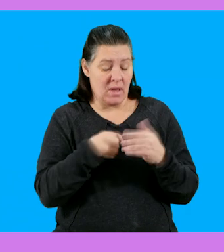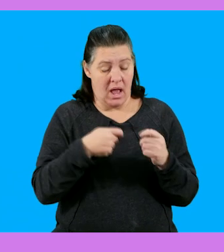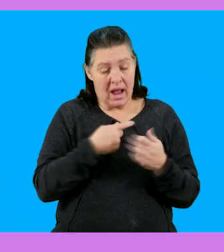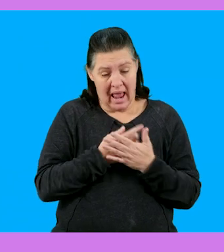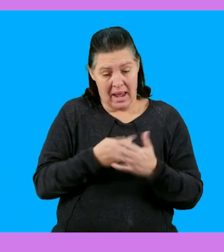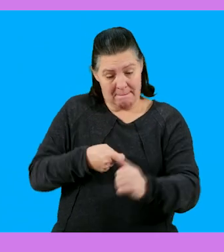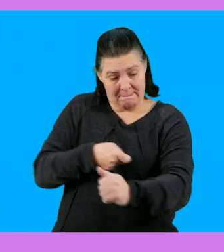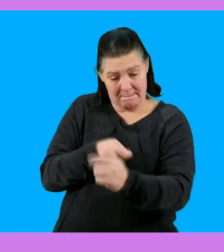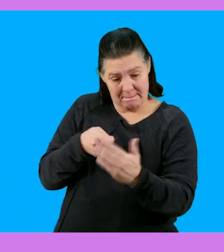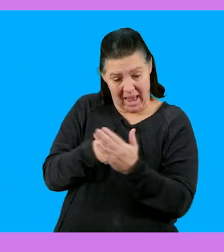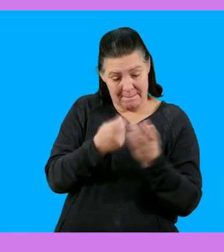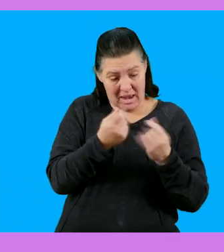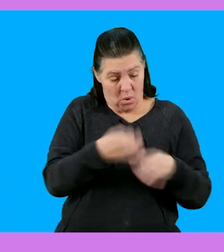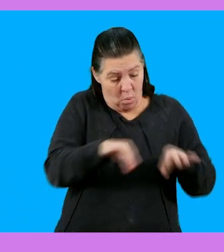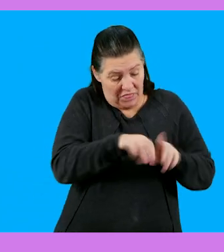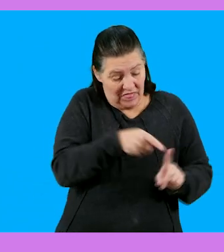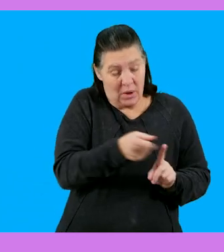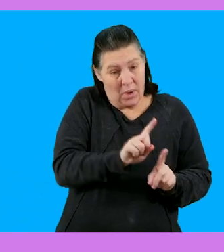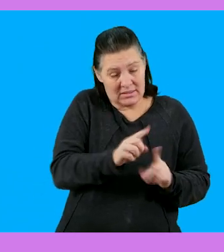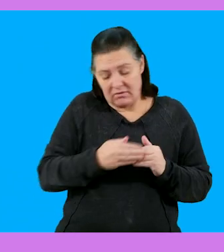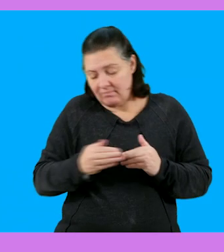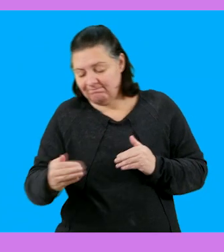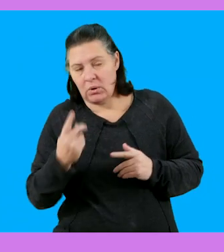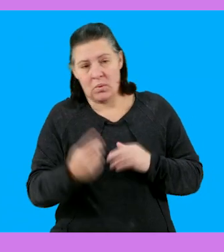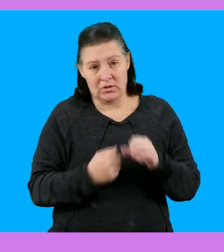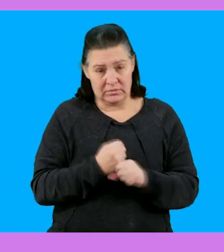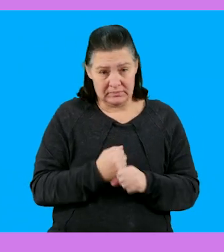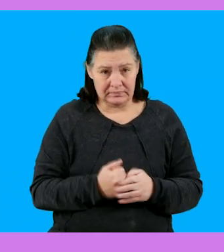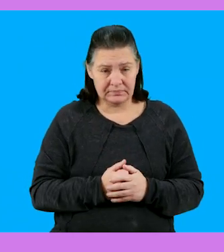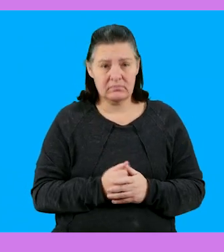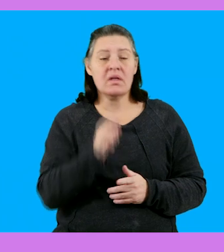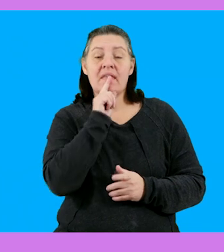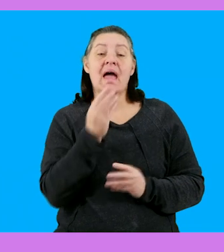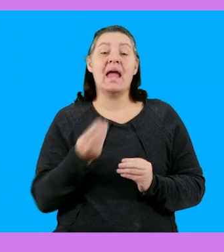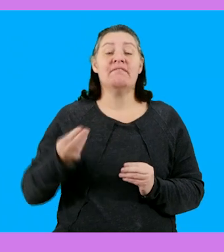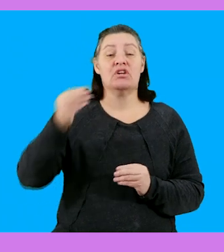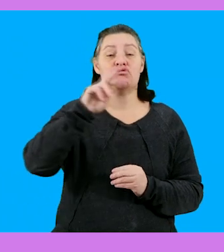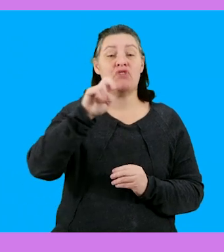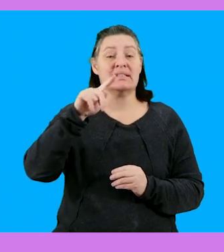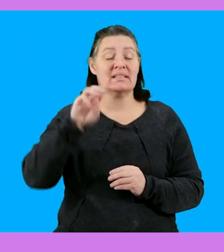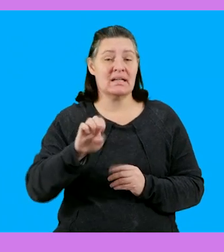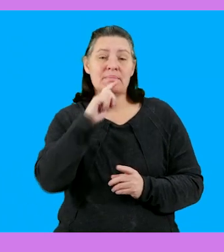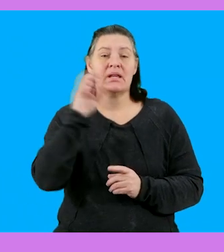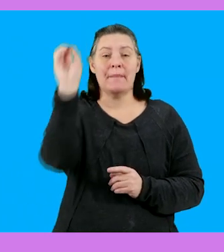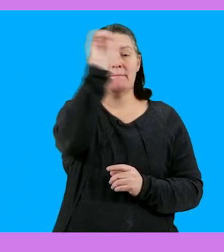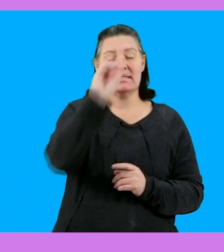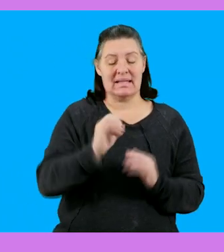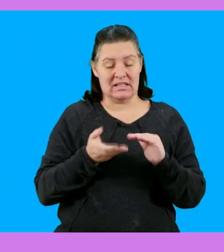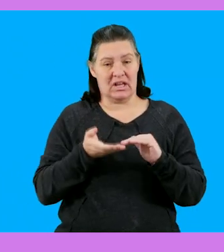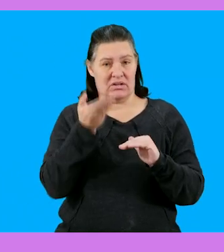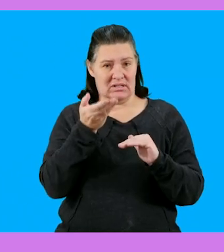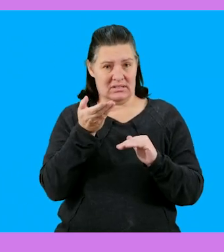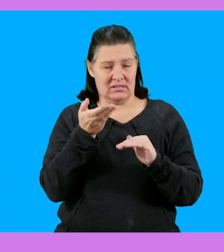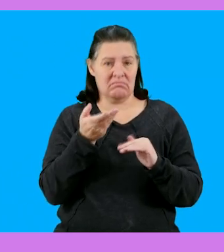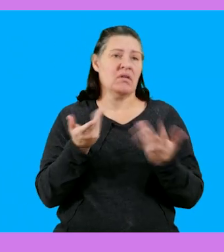purchasing power of money over time, right? And then I also indicated here the inflation rate is the percentage